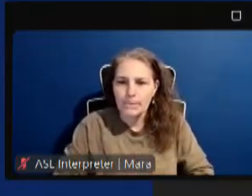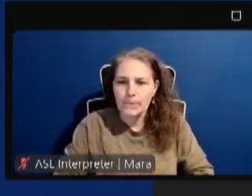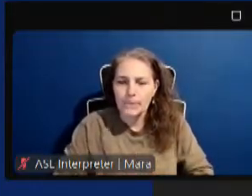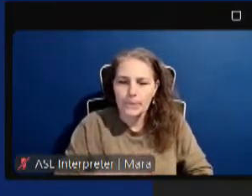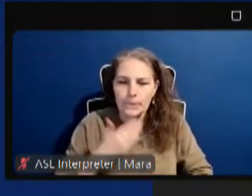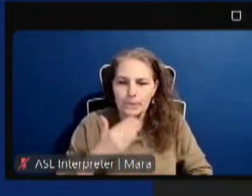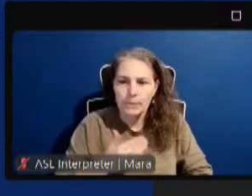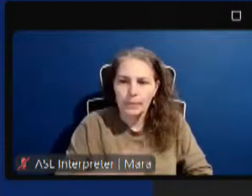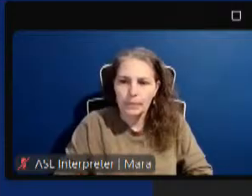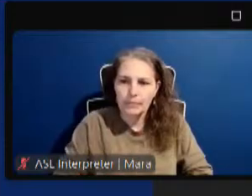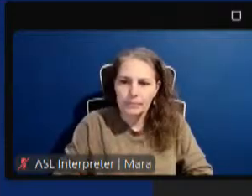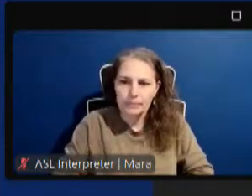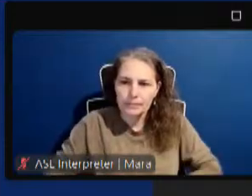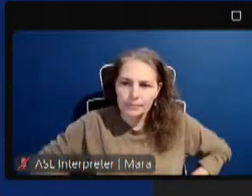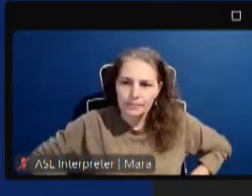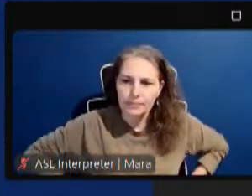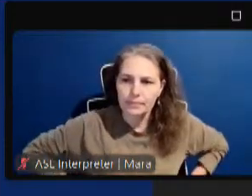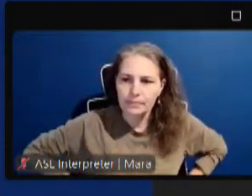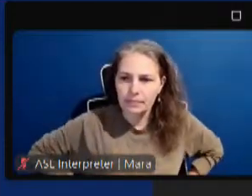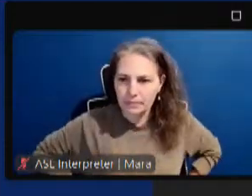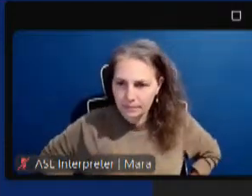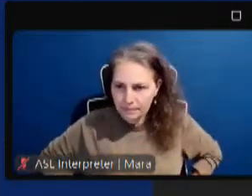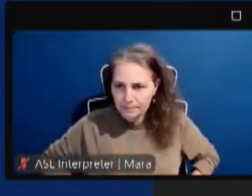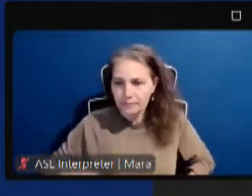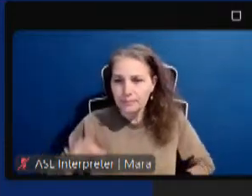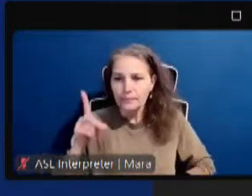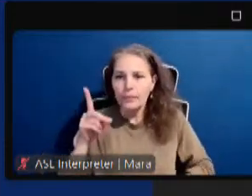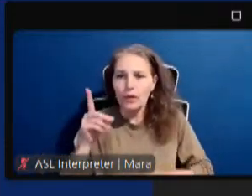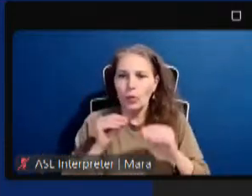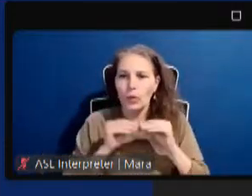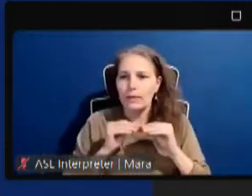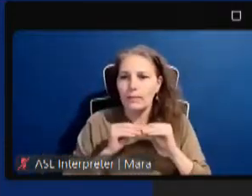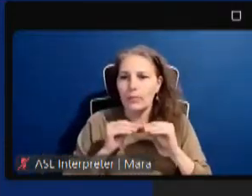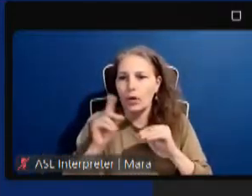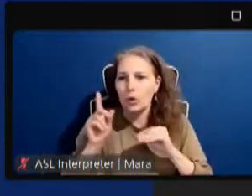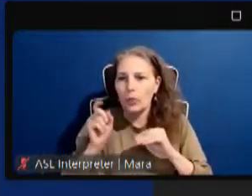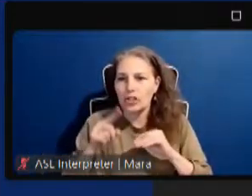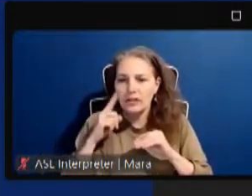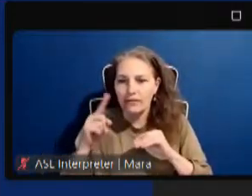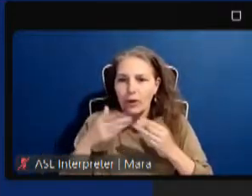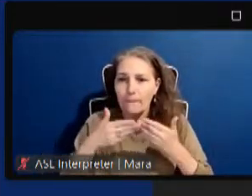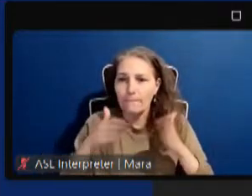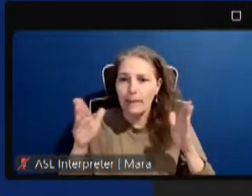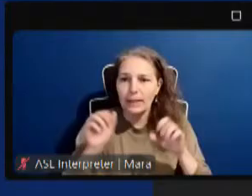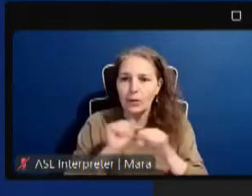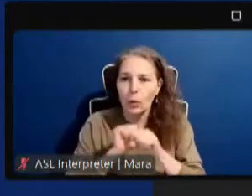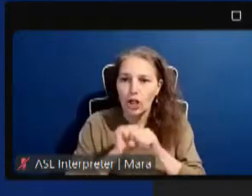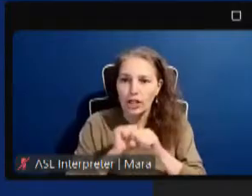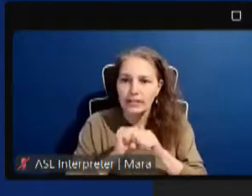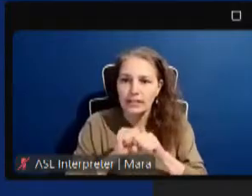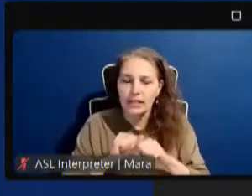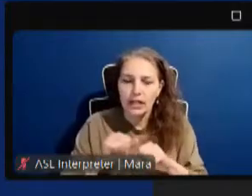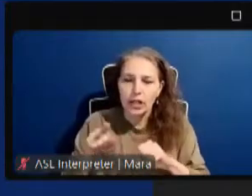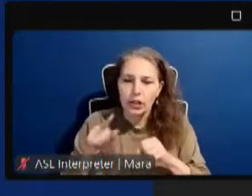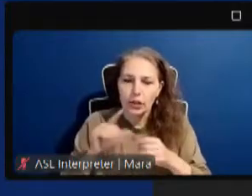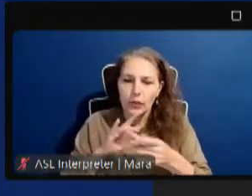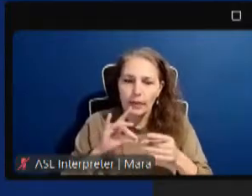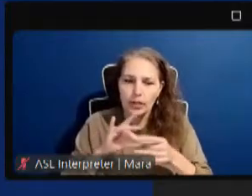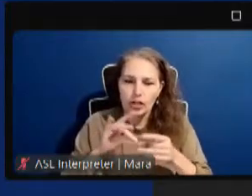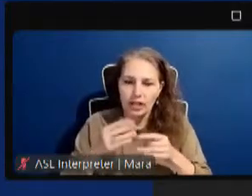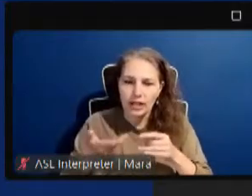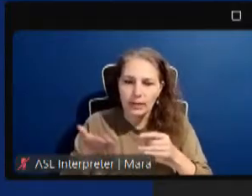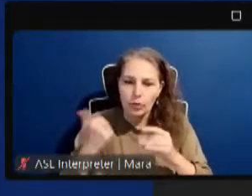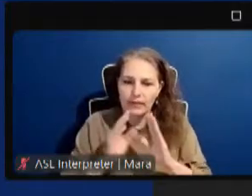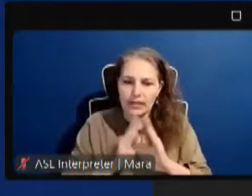Thank you. One more question, and this is for Public Works, actually. It had been mentioned in a previous